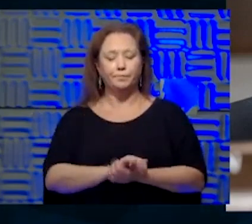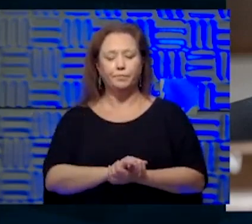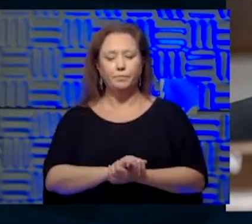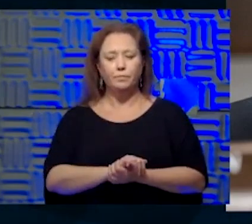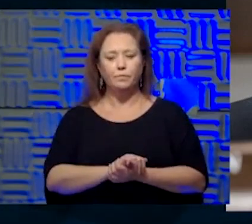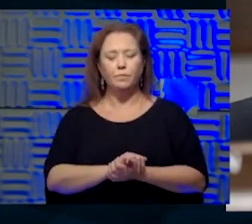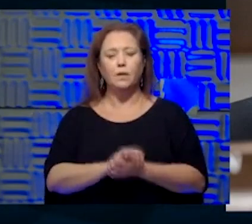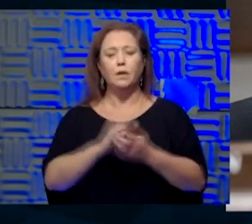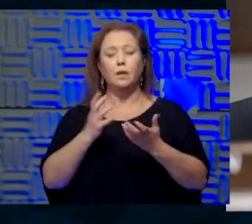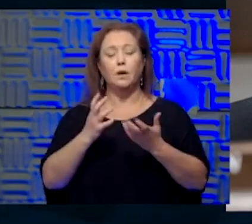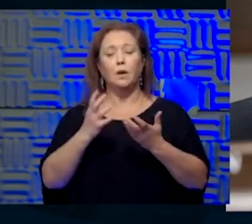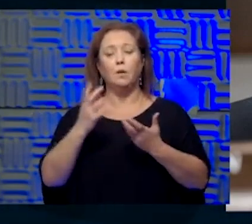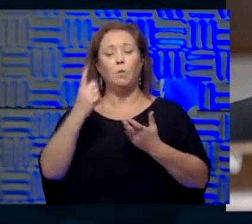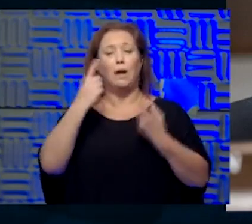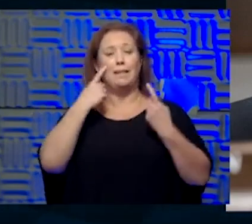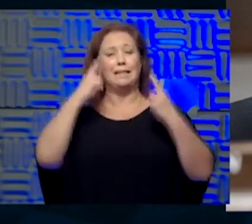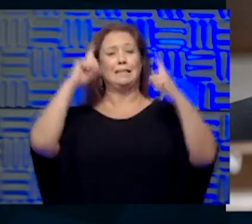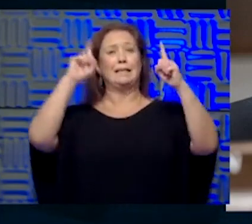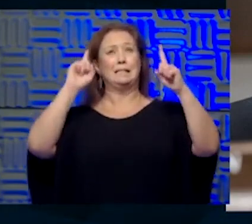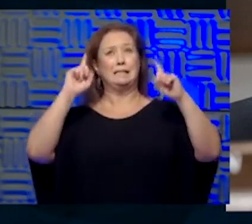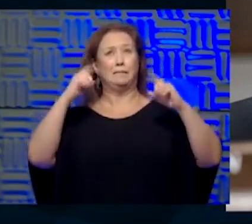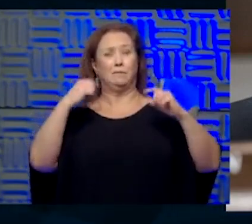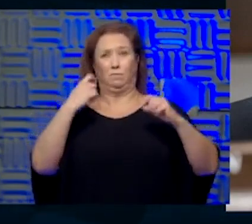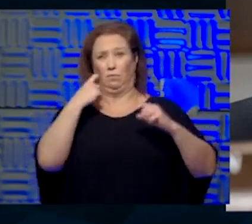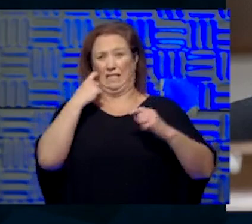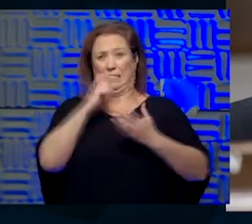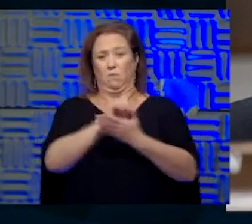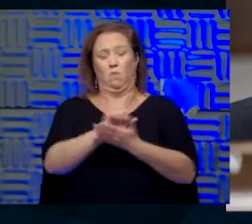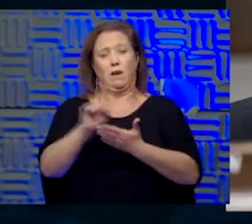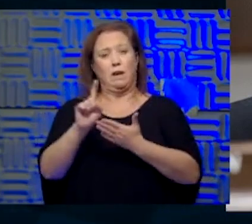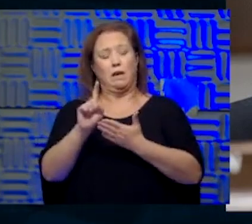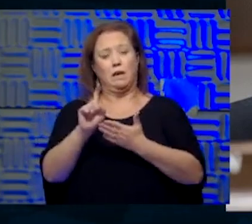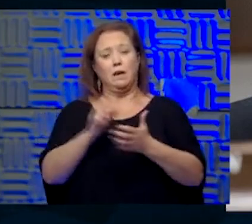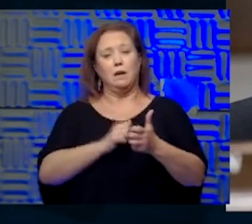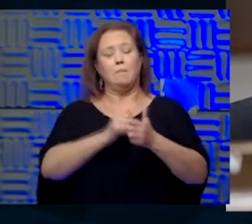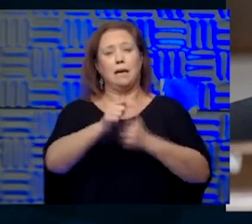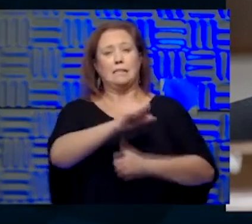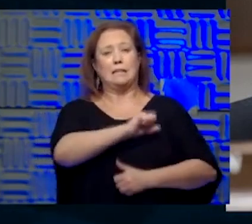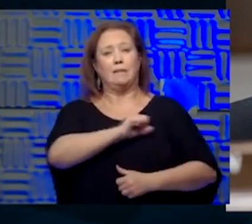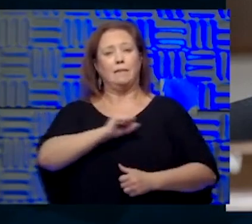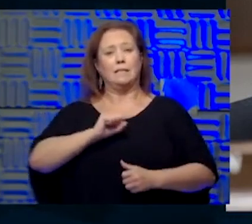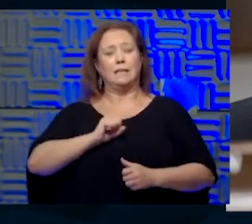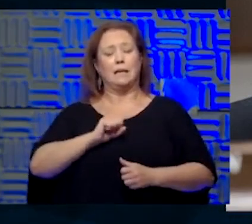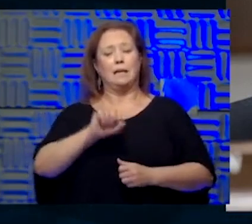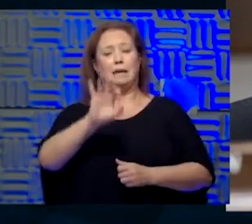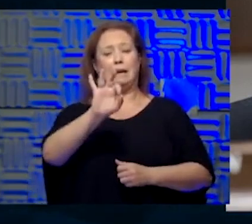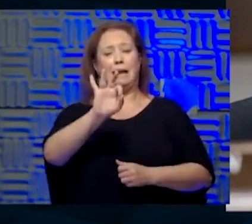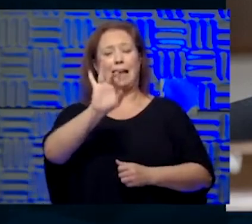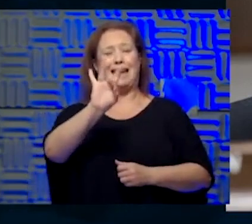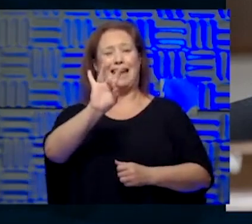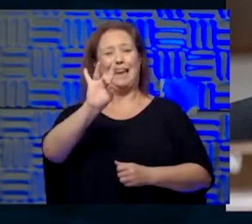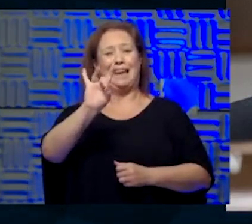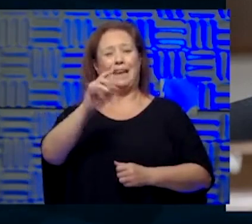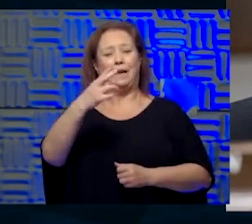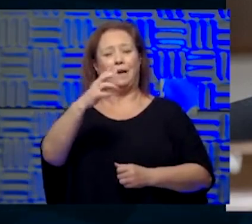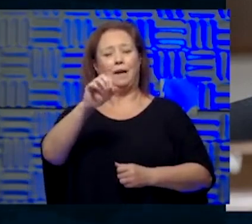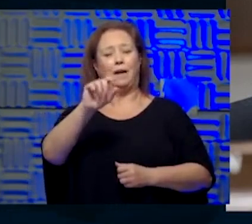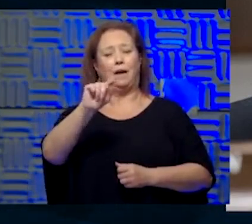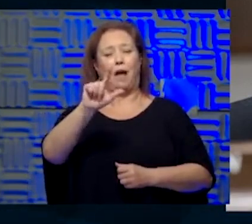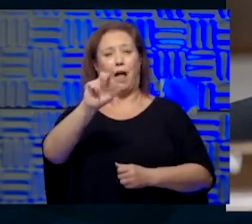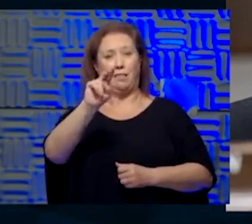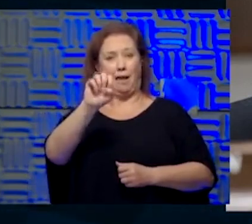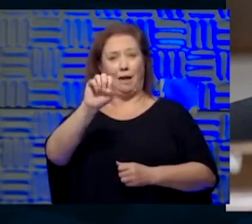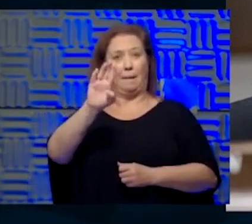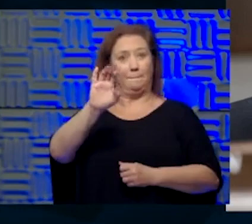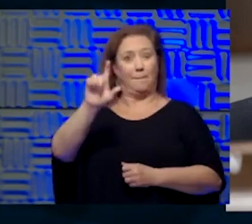perhaps one of the successes we've had just in the last week is the passage by the Senate of the 988 hotline